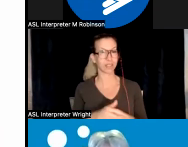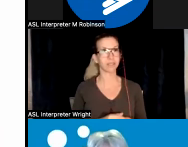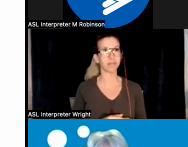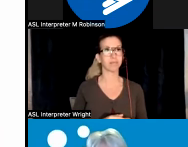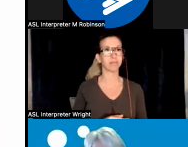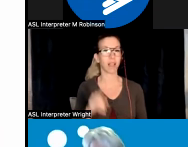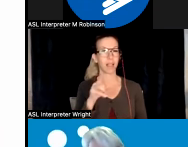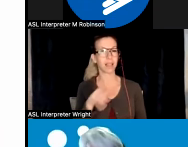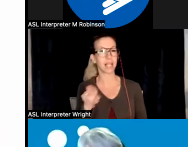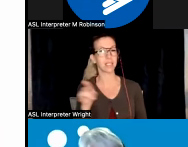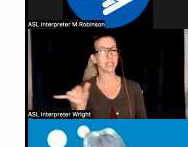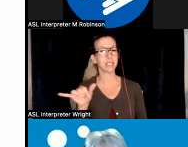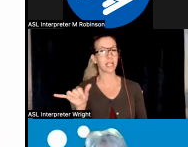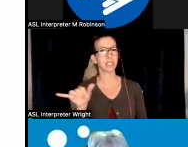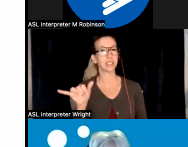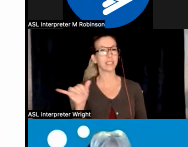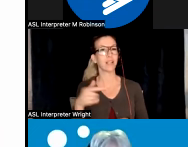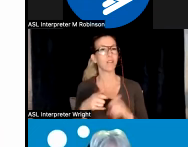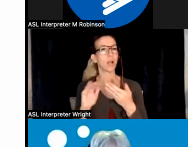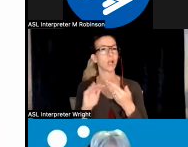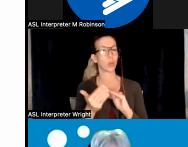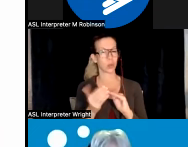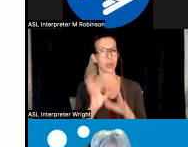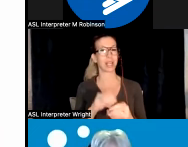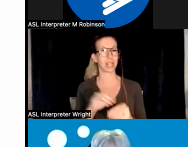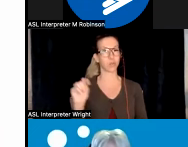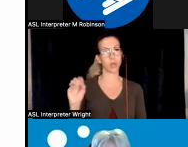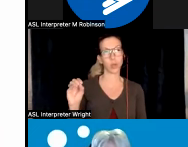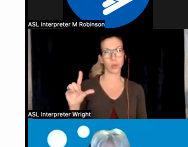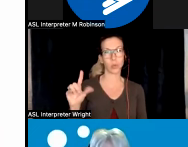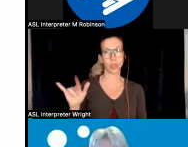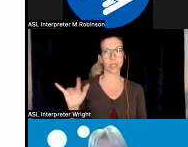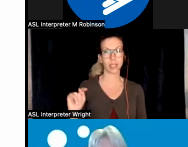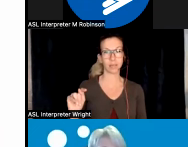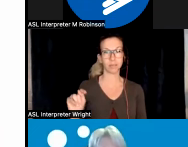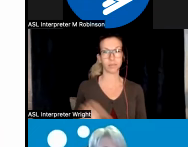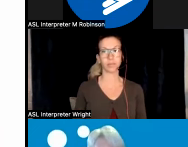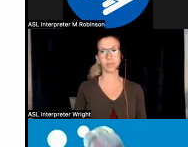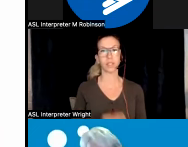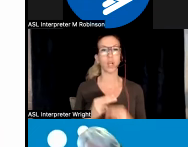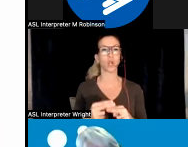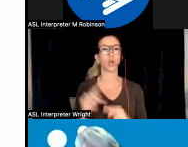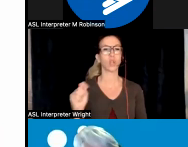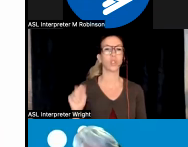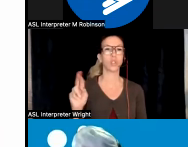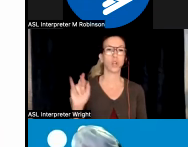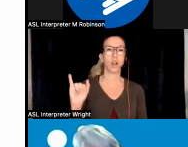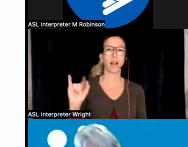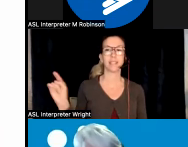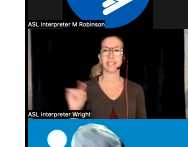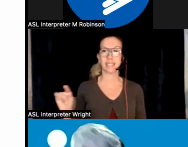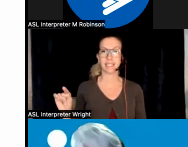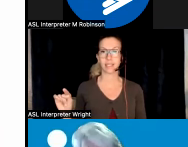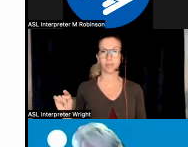also from the Community Engagement Toolkit. It's called TRIZ. TRIZ. I don't